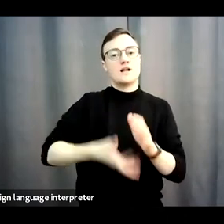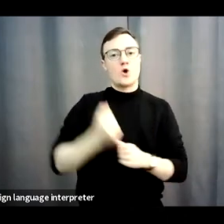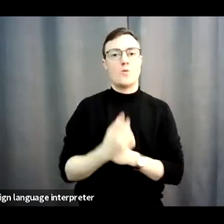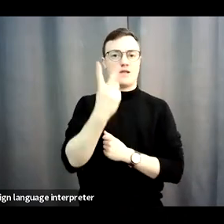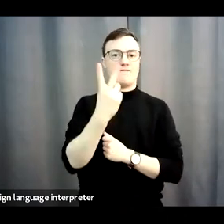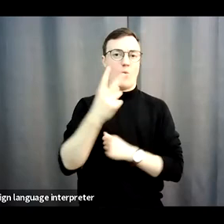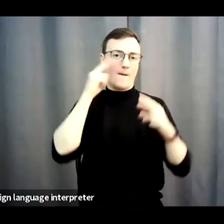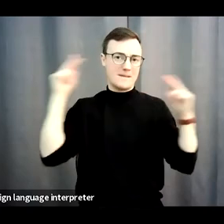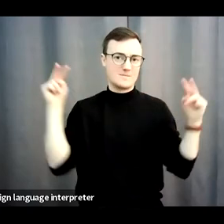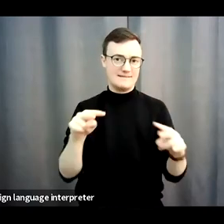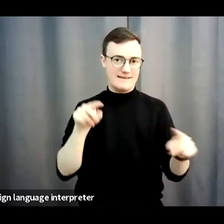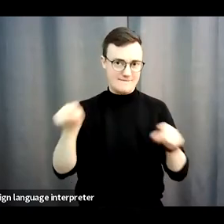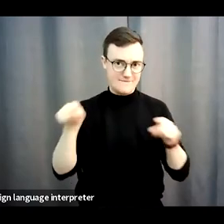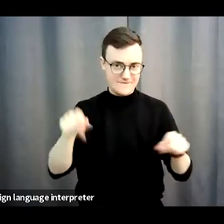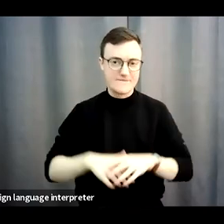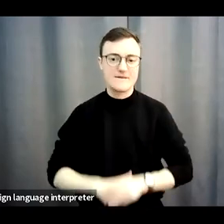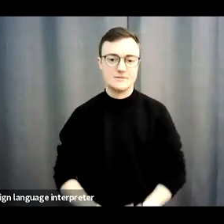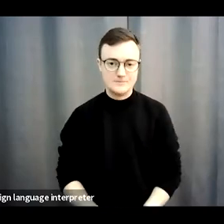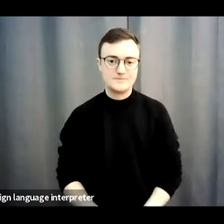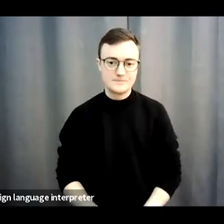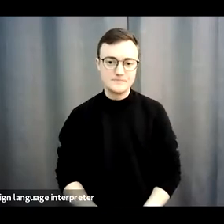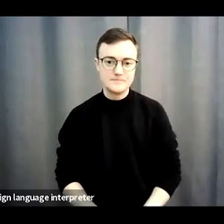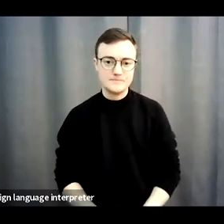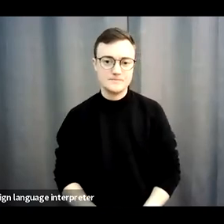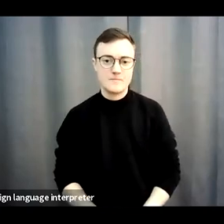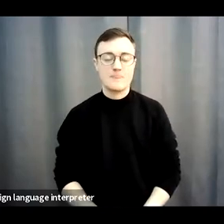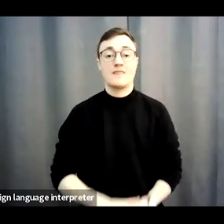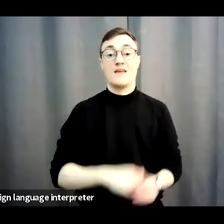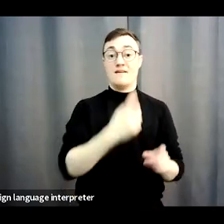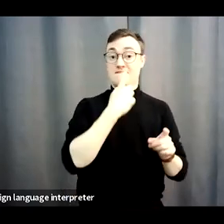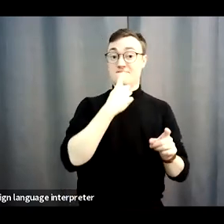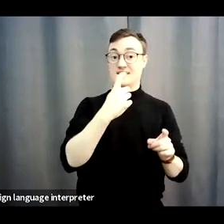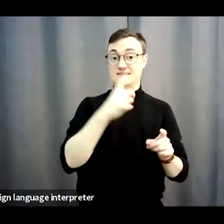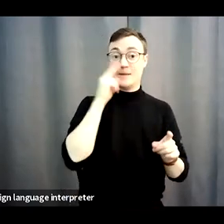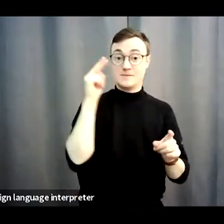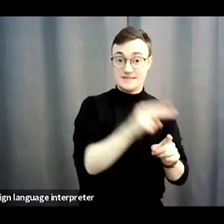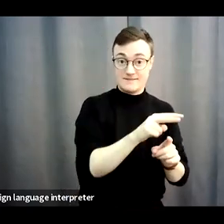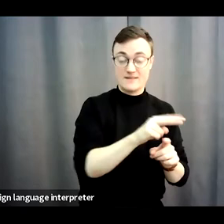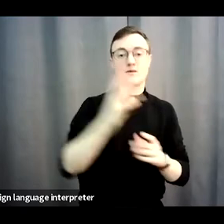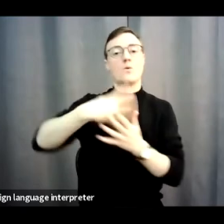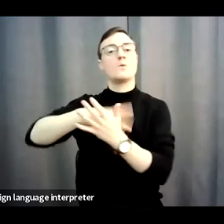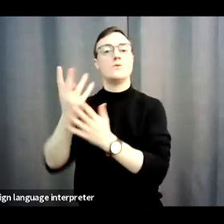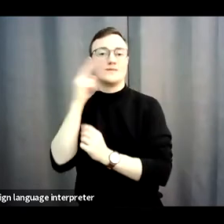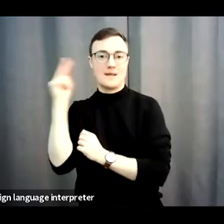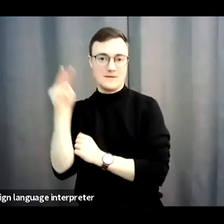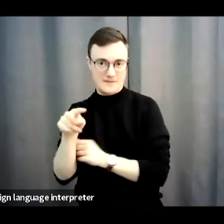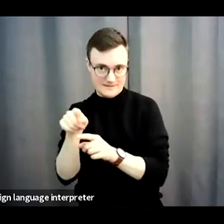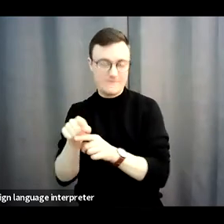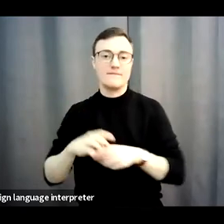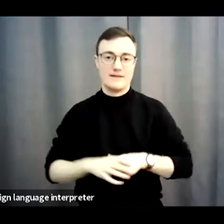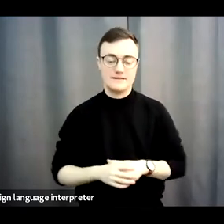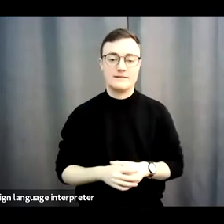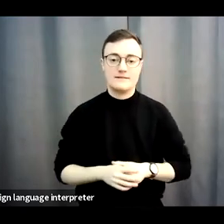supportive angles, the Finnish policy framework and the Nordic cooperation perspective. The